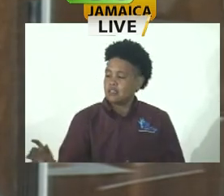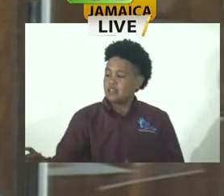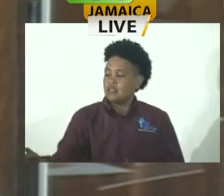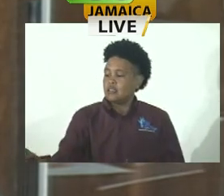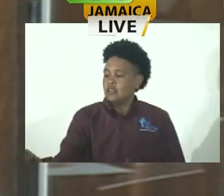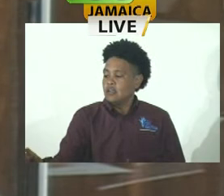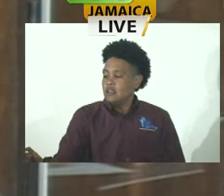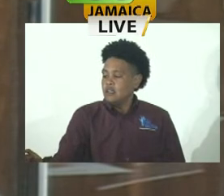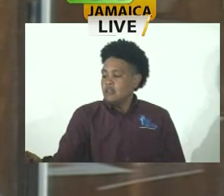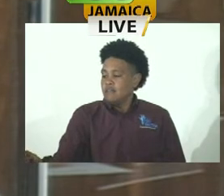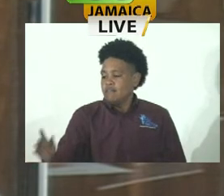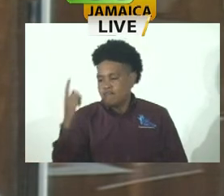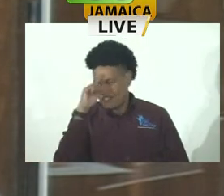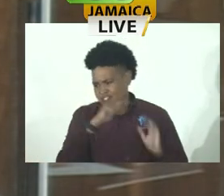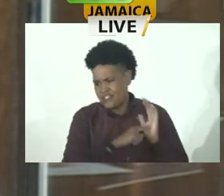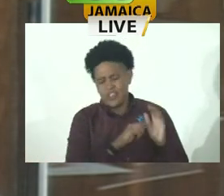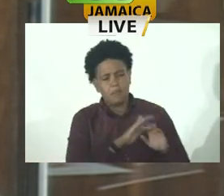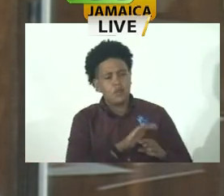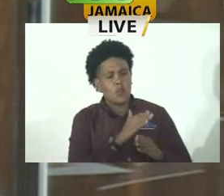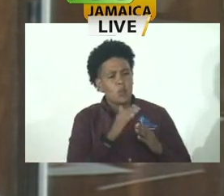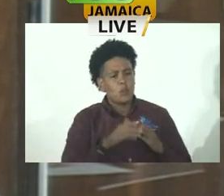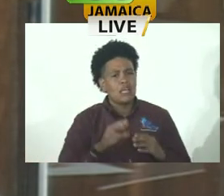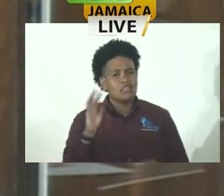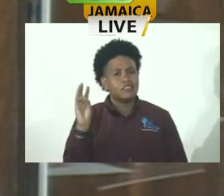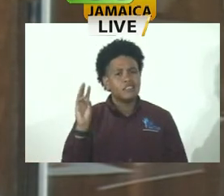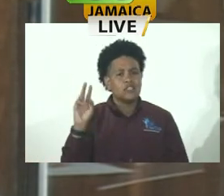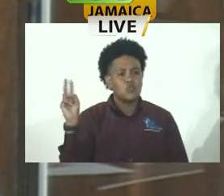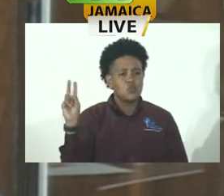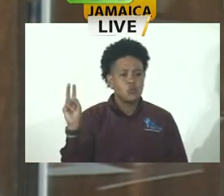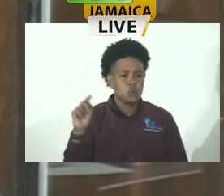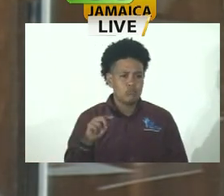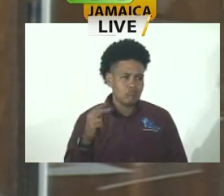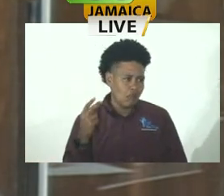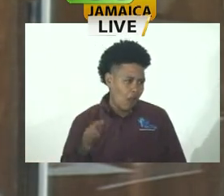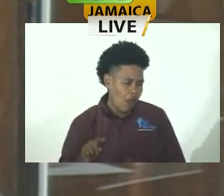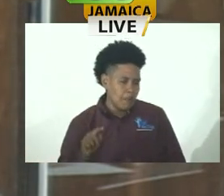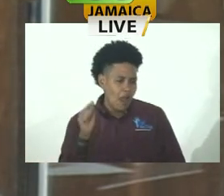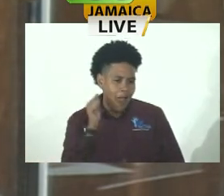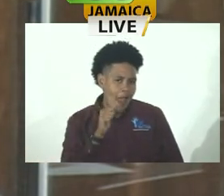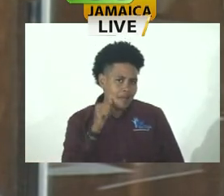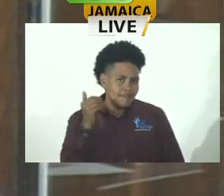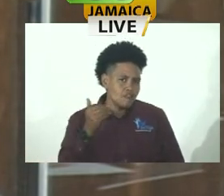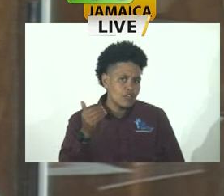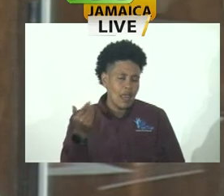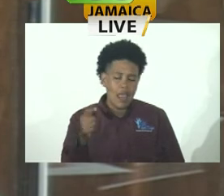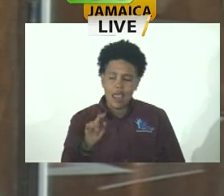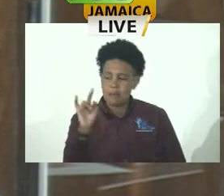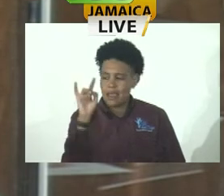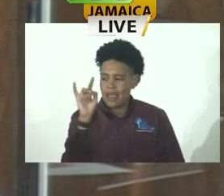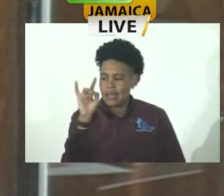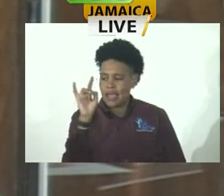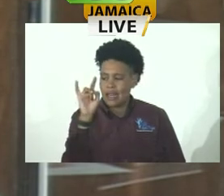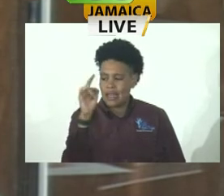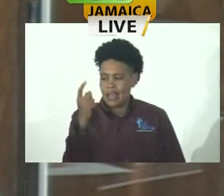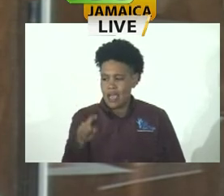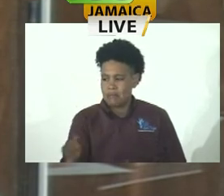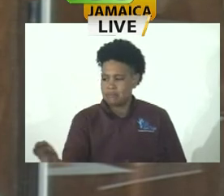for example on a weekend six o'clock two o'clock and on a everyday basis eight o'clock